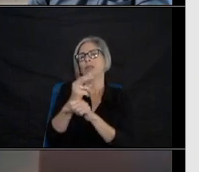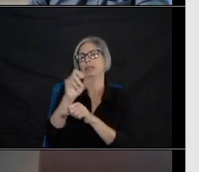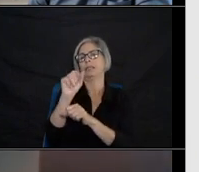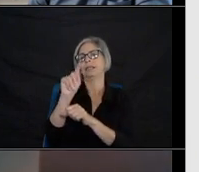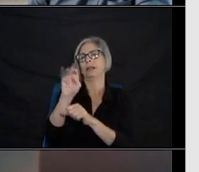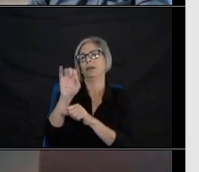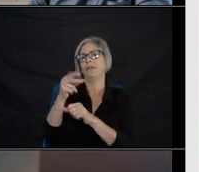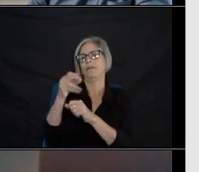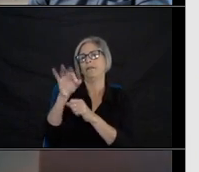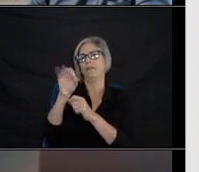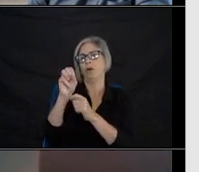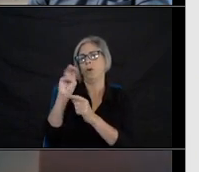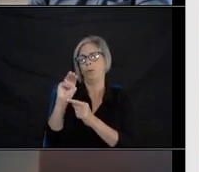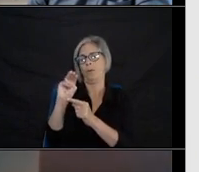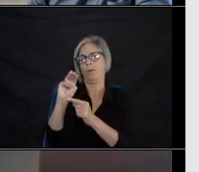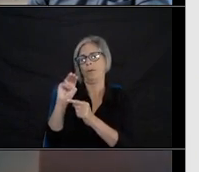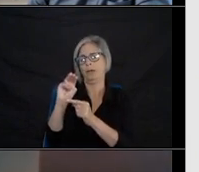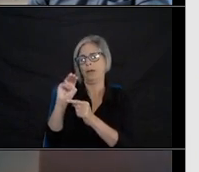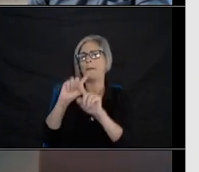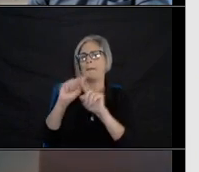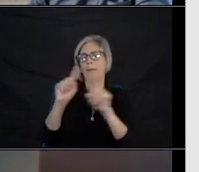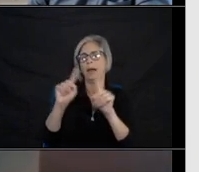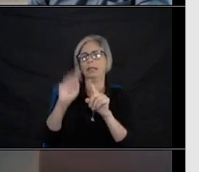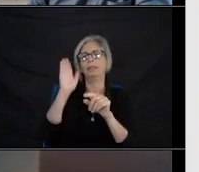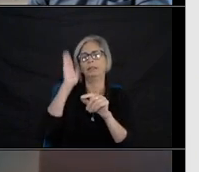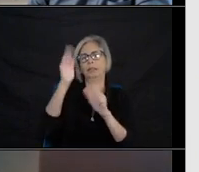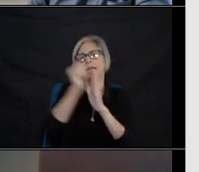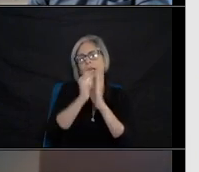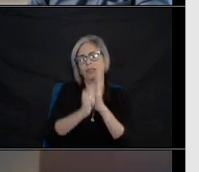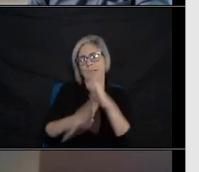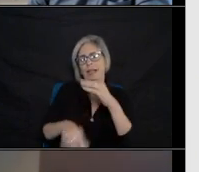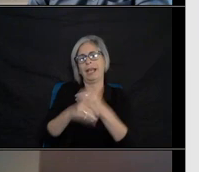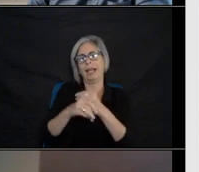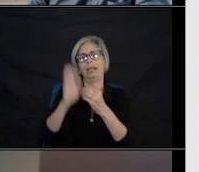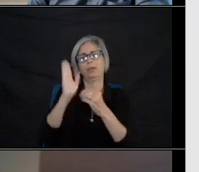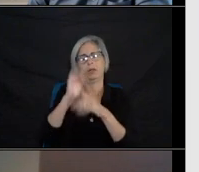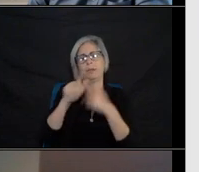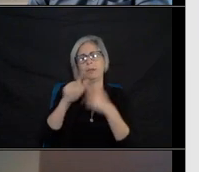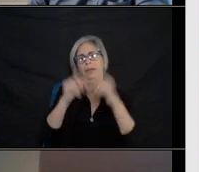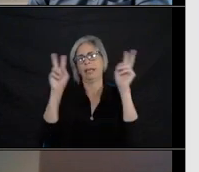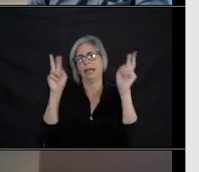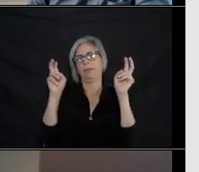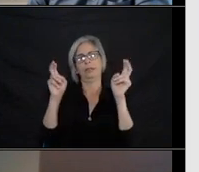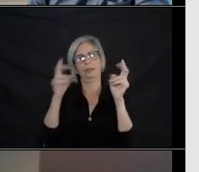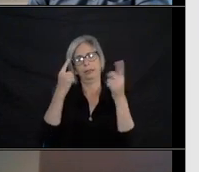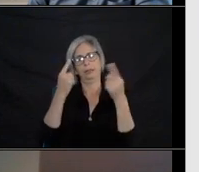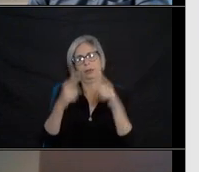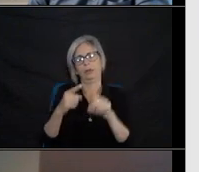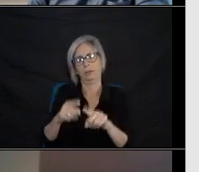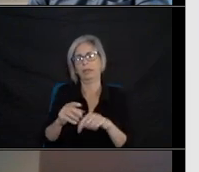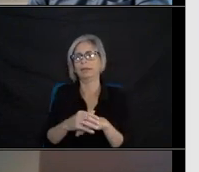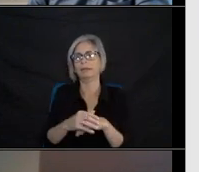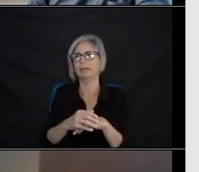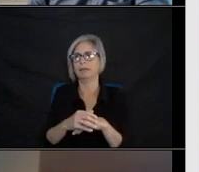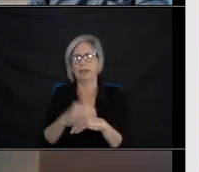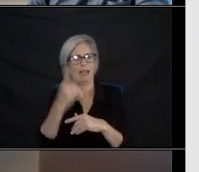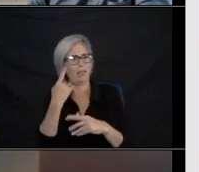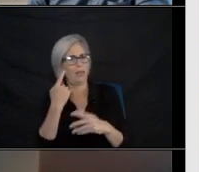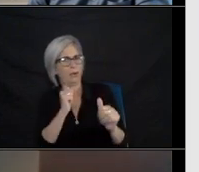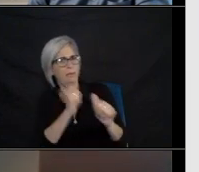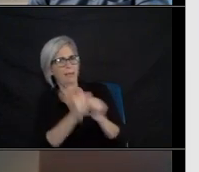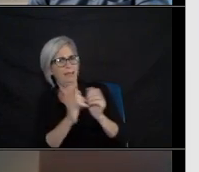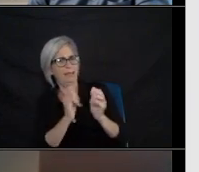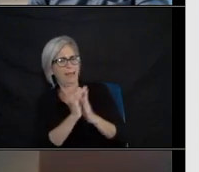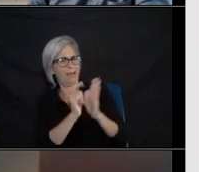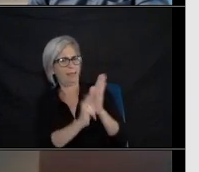stuff, but Rebecca will be sending it out and putting it on a future agenda if the commission is in agreement. I thought we already passed that ordinance.